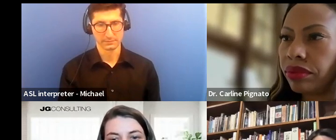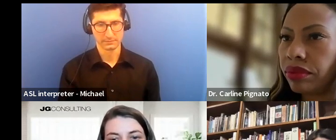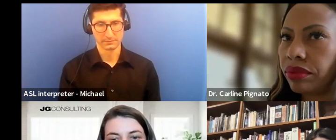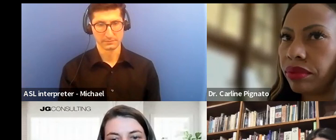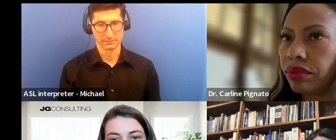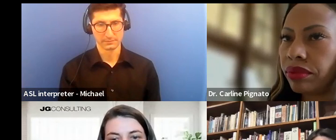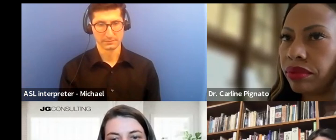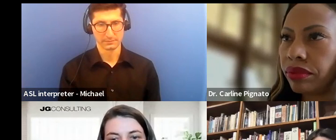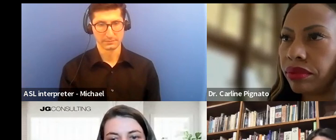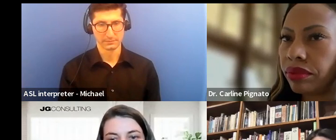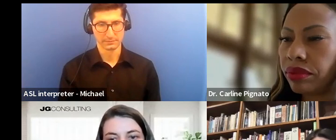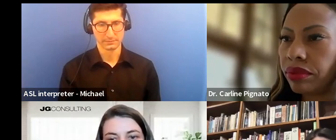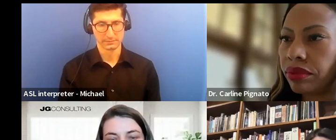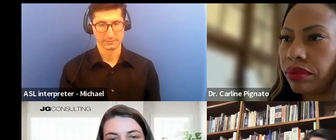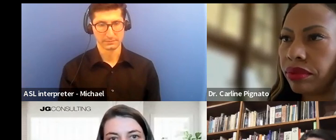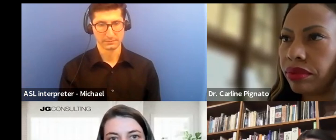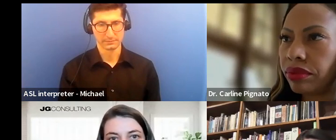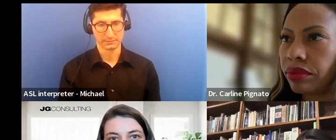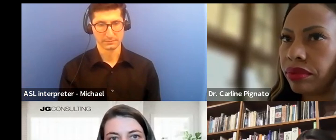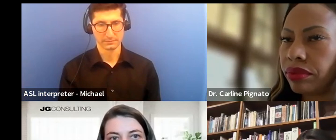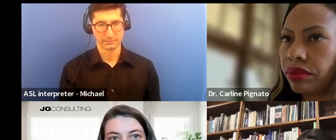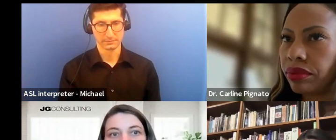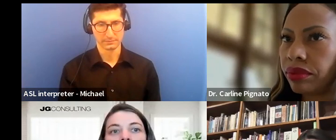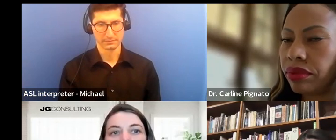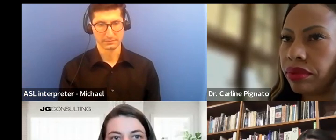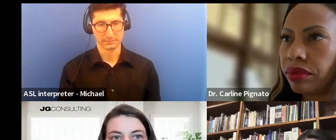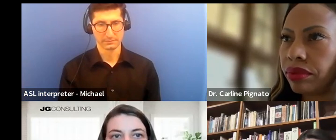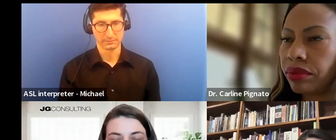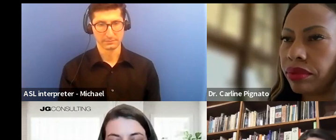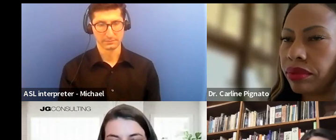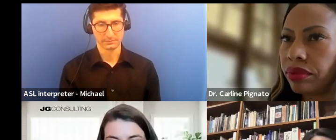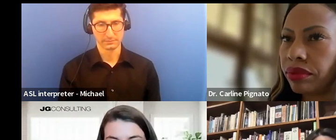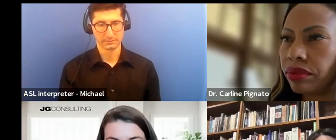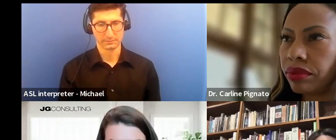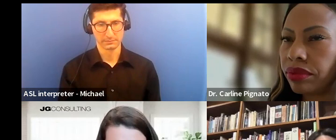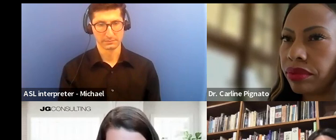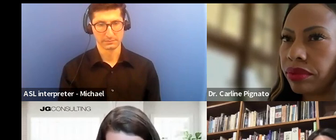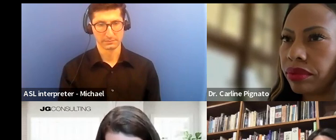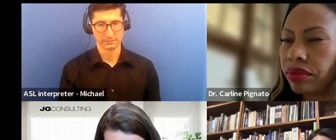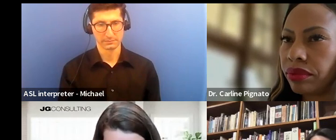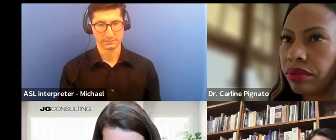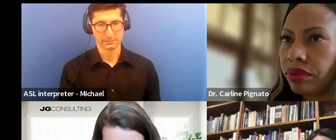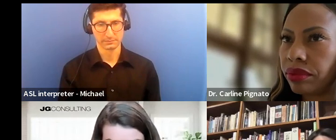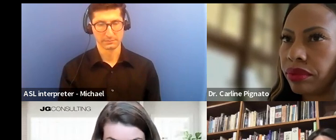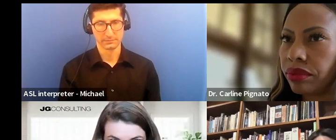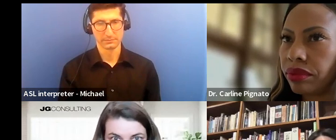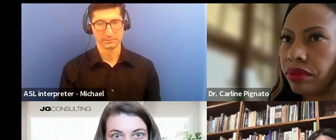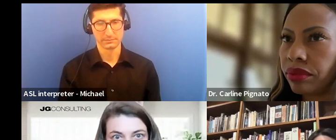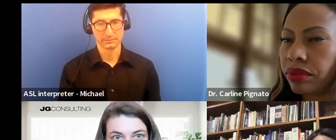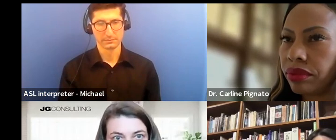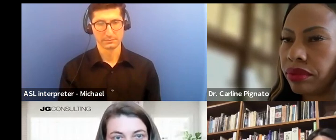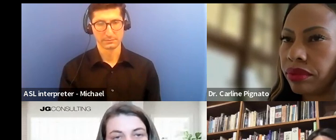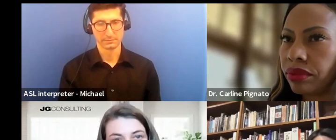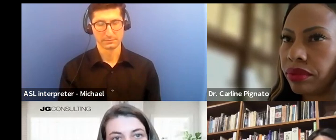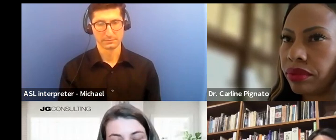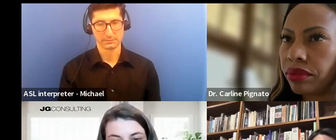will be doing the first level and second level screening of candidates. So I wanted our team around the table here, our search team